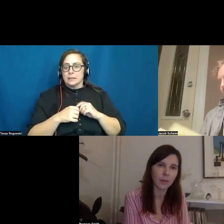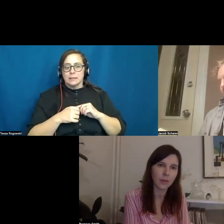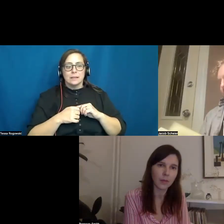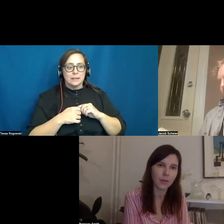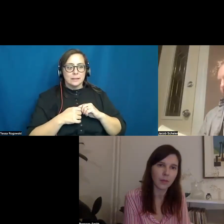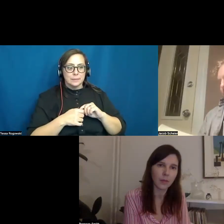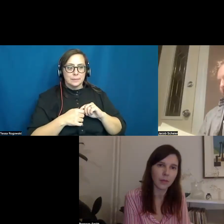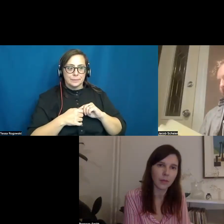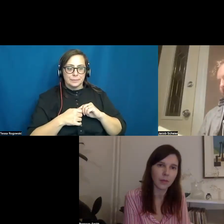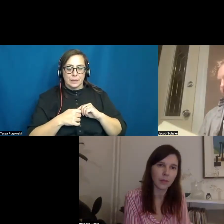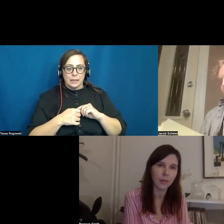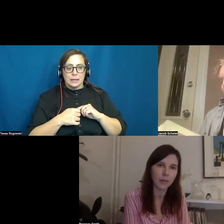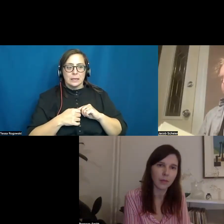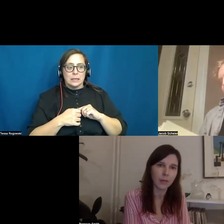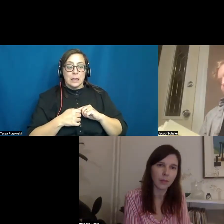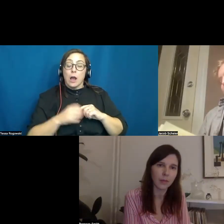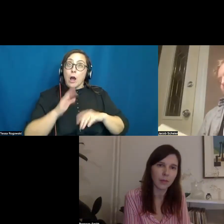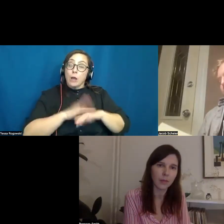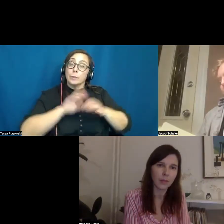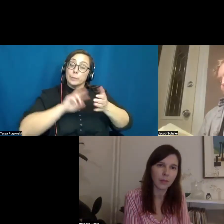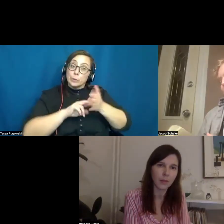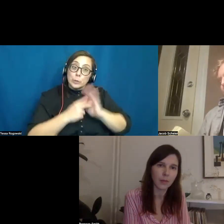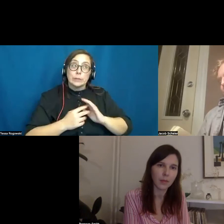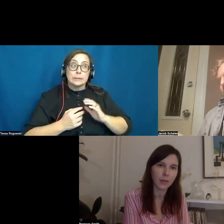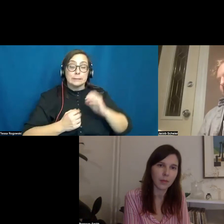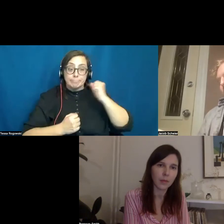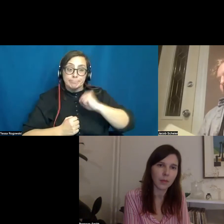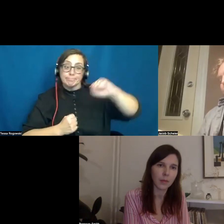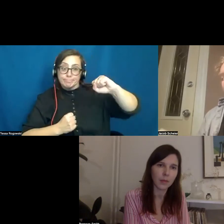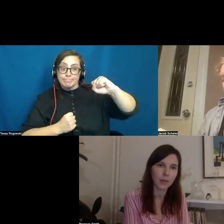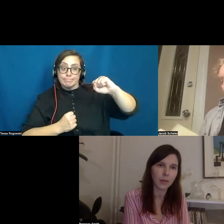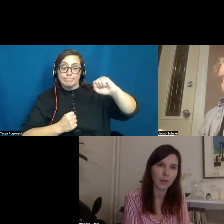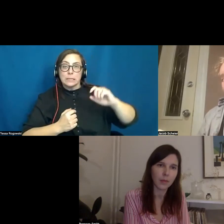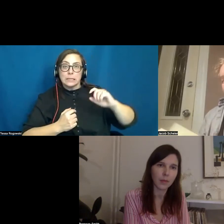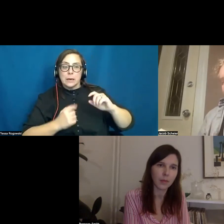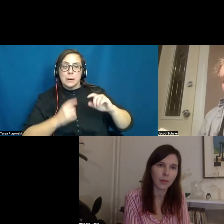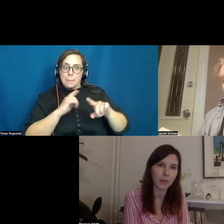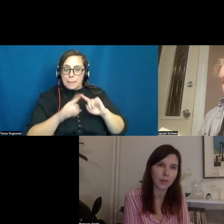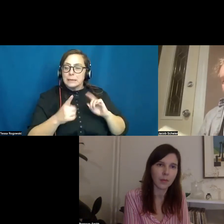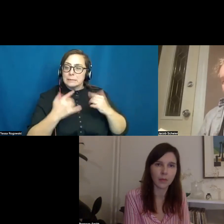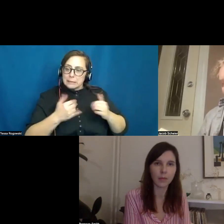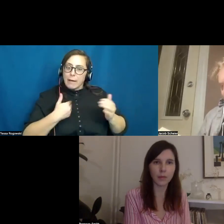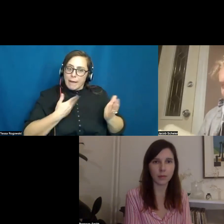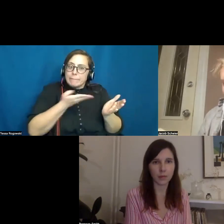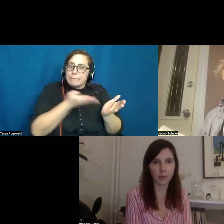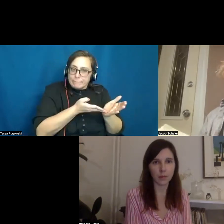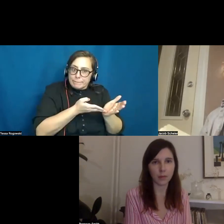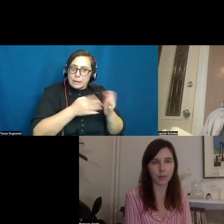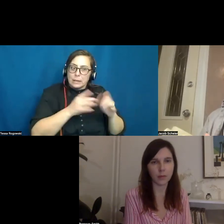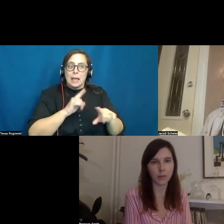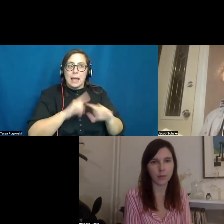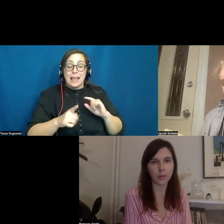against the conventions, but in retrospect, it does somewhat, and more the recent work is more